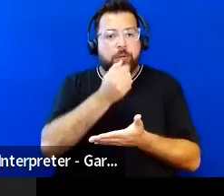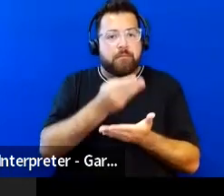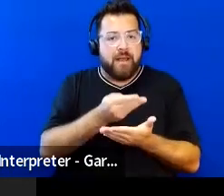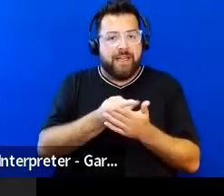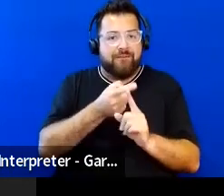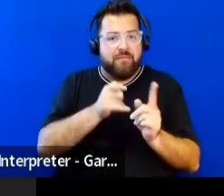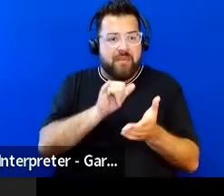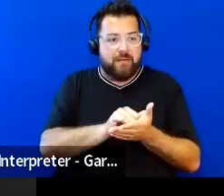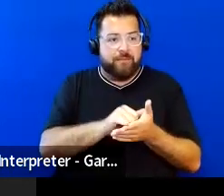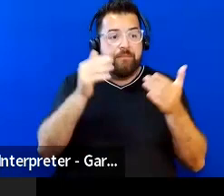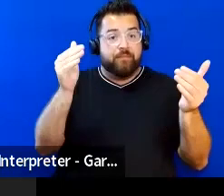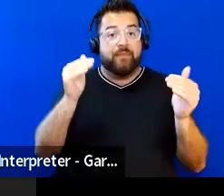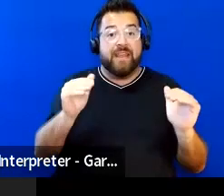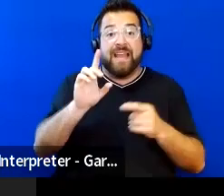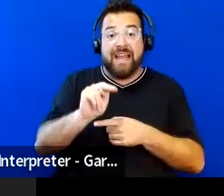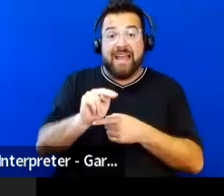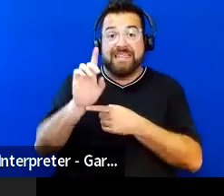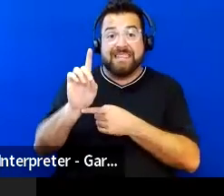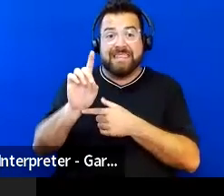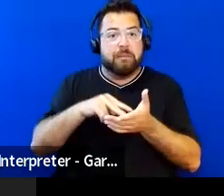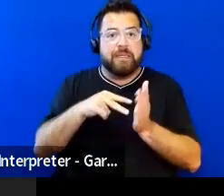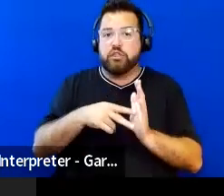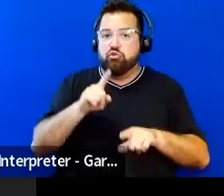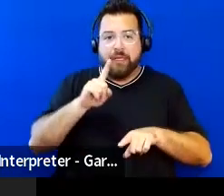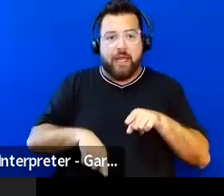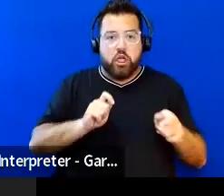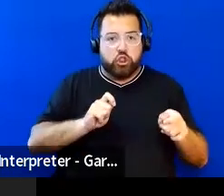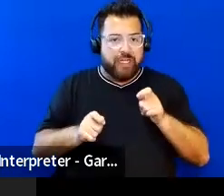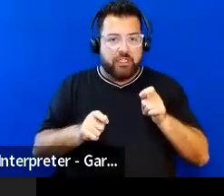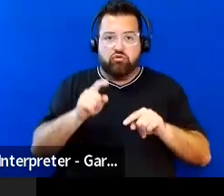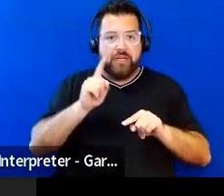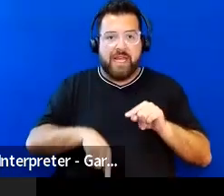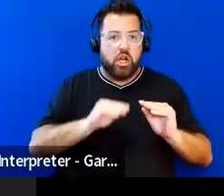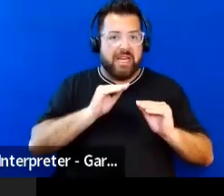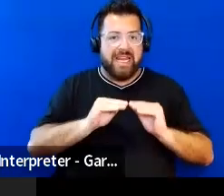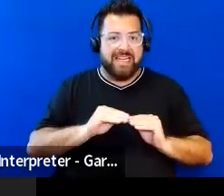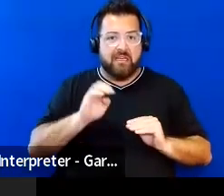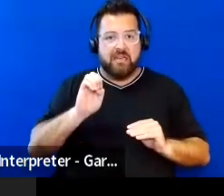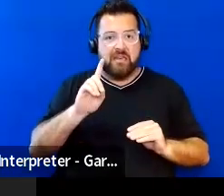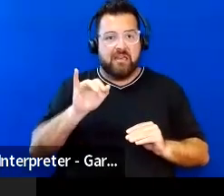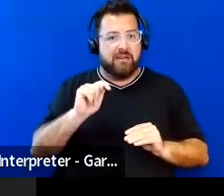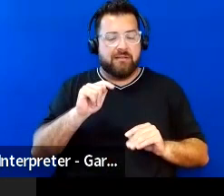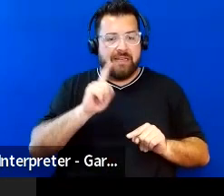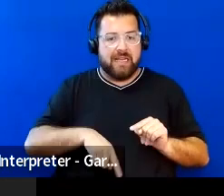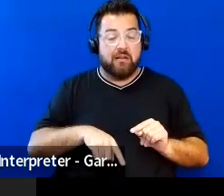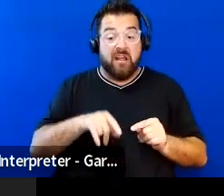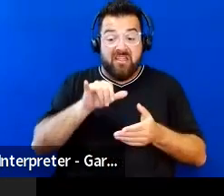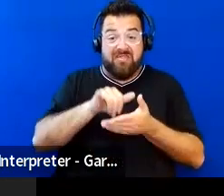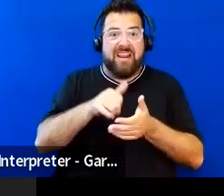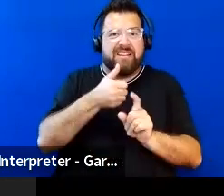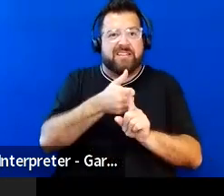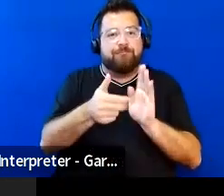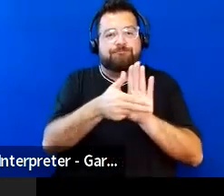has the ND, that means that you cannot change it, you cannot edit it. So that's why the NDs are considered not open, because they can't be